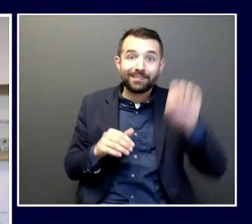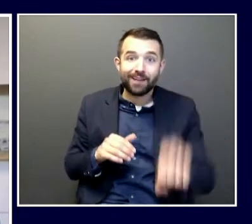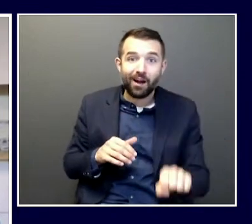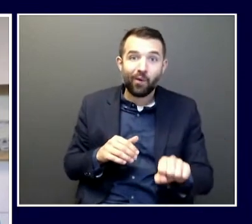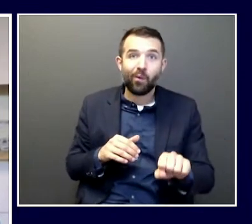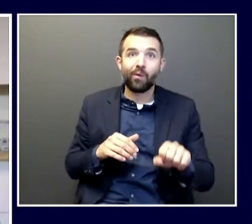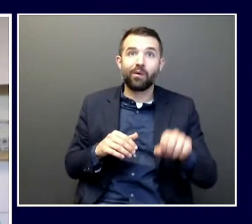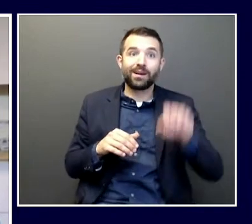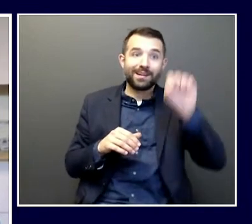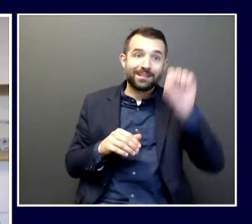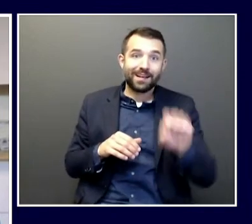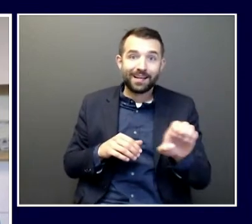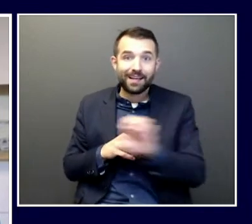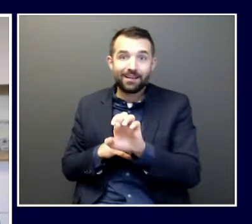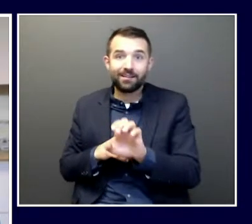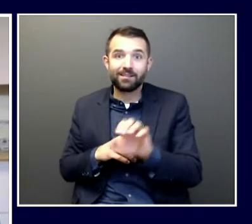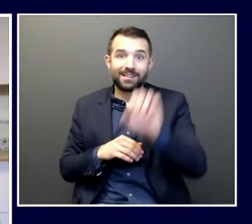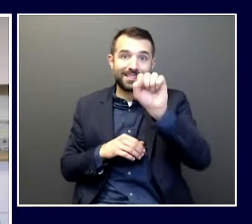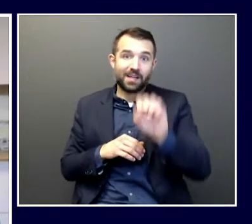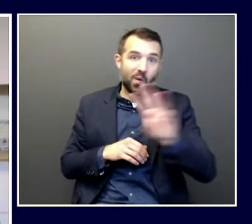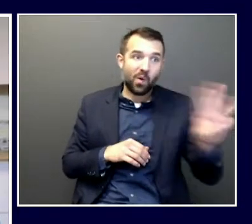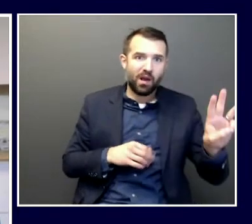it. If not, we'll send it over to you.